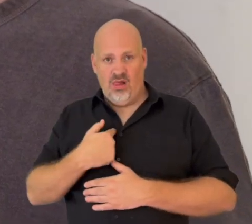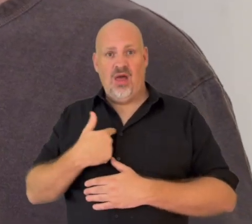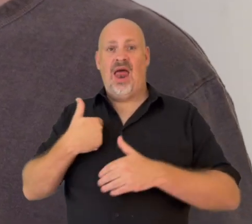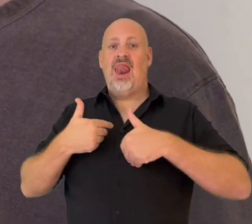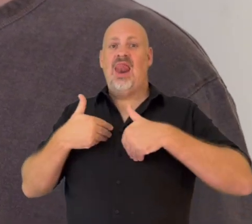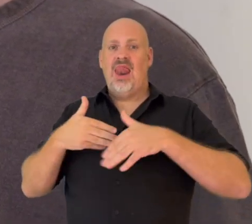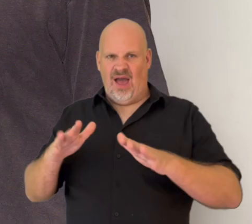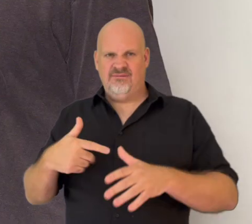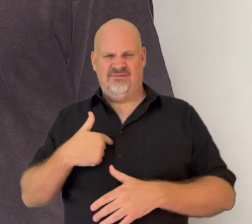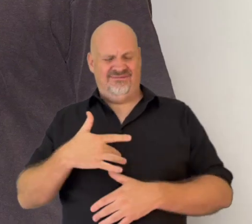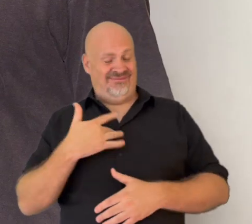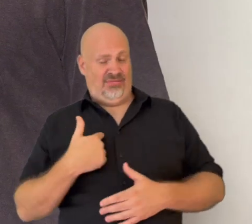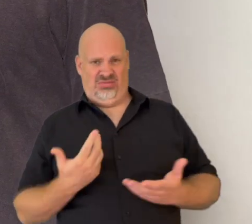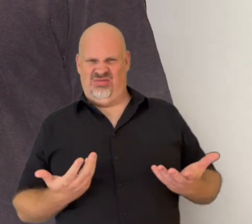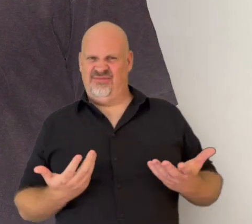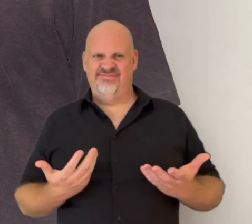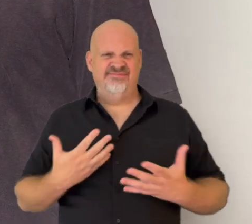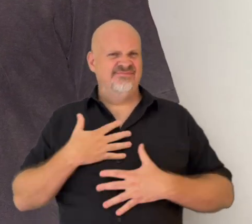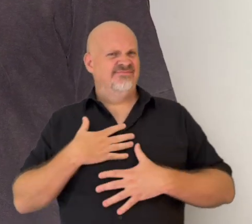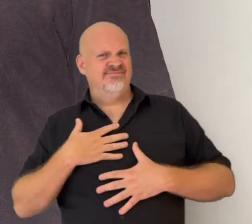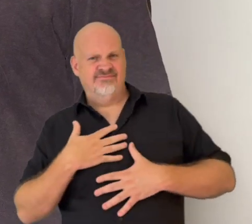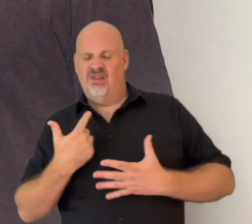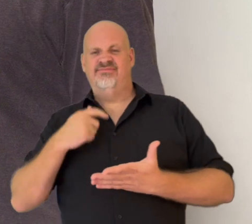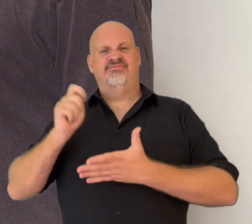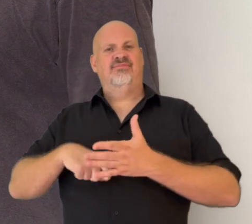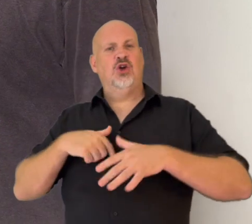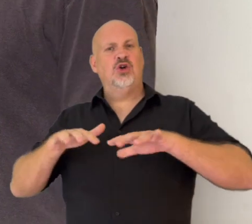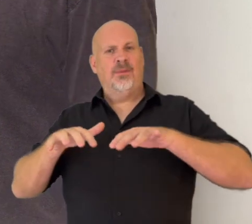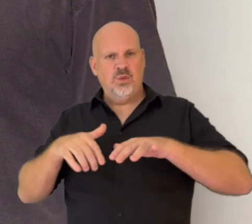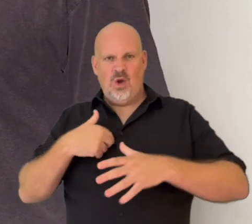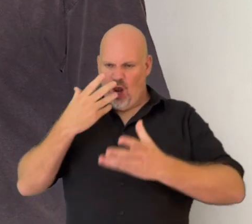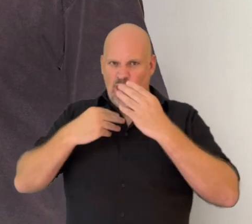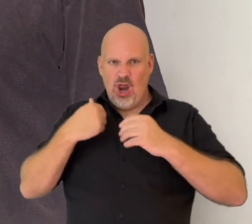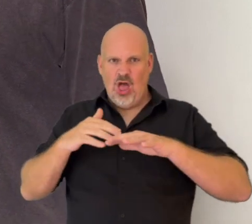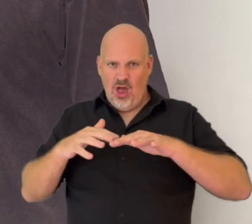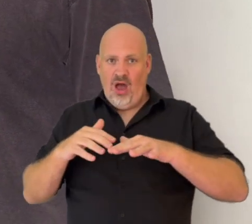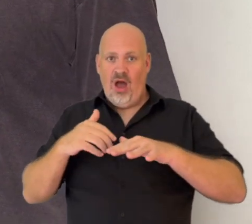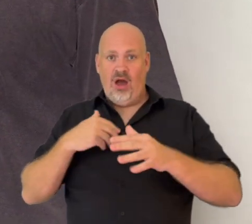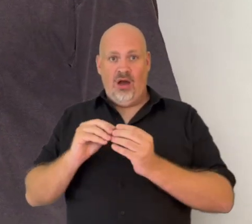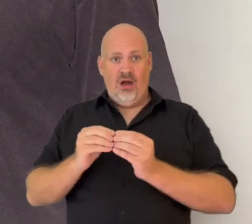totally disillusioned. I bought a computer and I learnt how to do 3D modelling, and I started by making this model